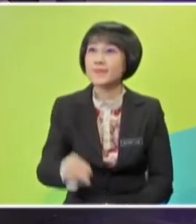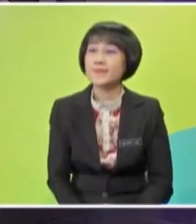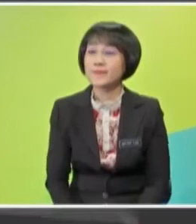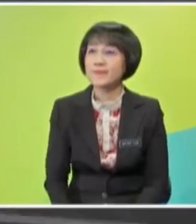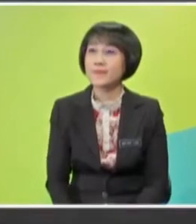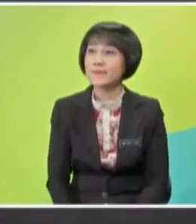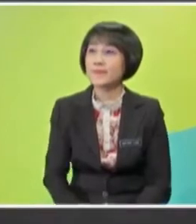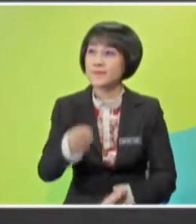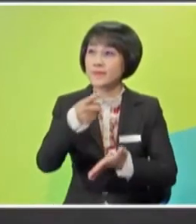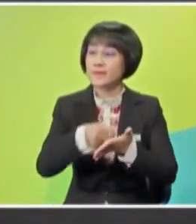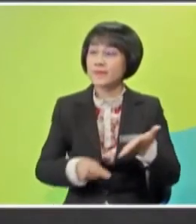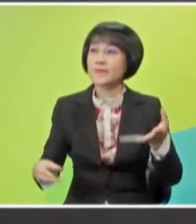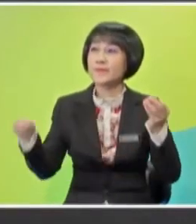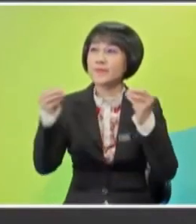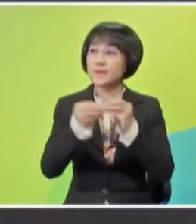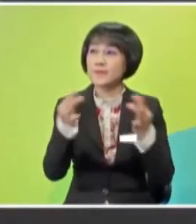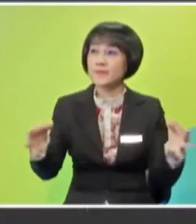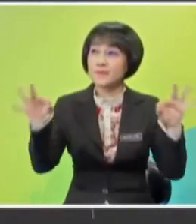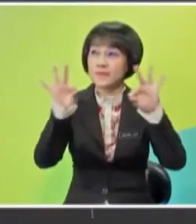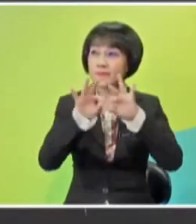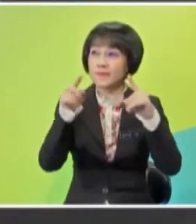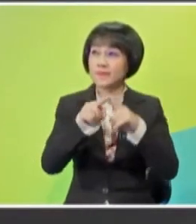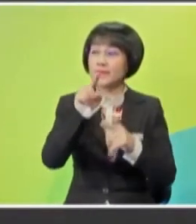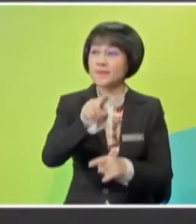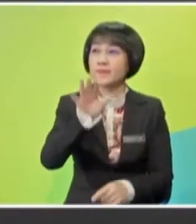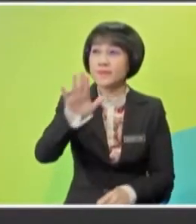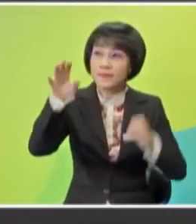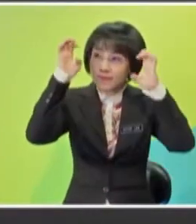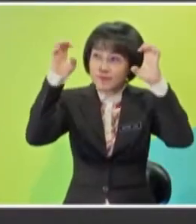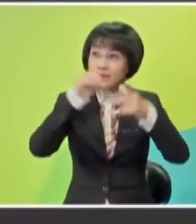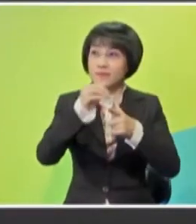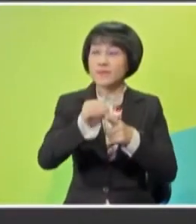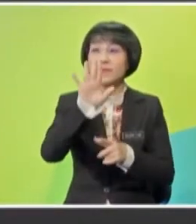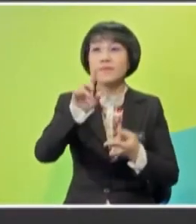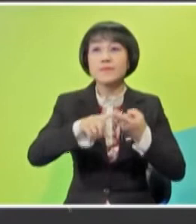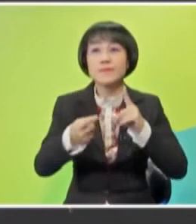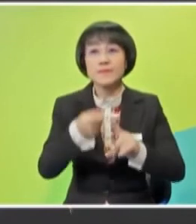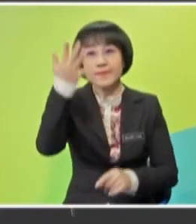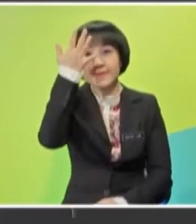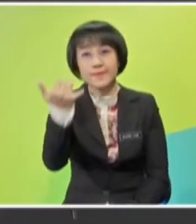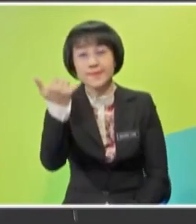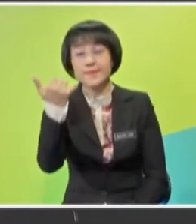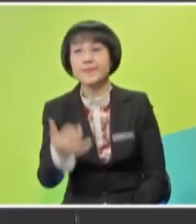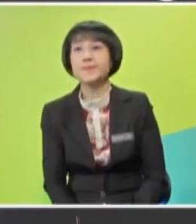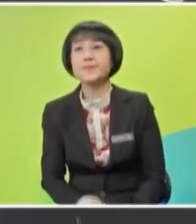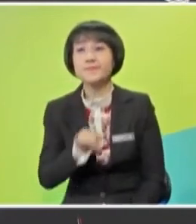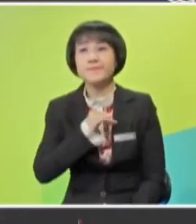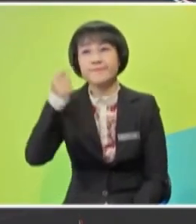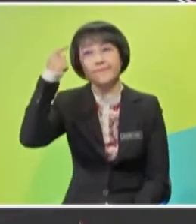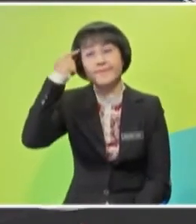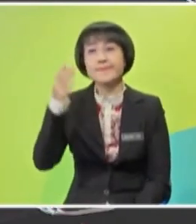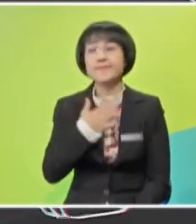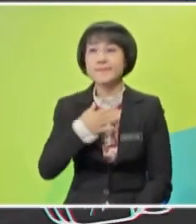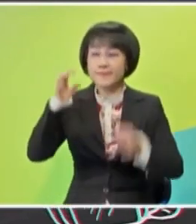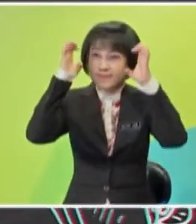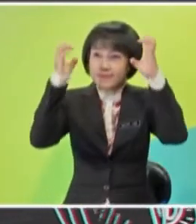What's more important to you, your education or your friends? Why? I think my